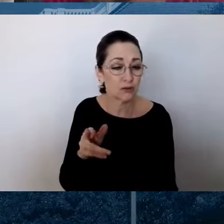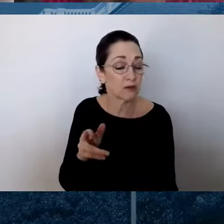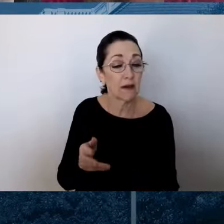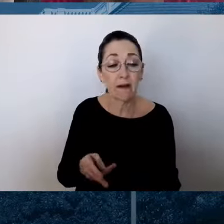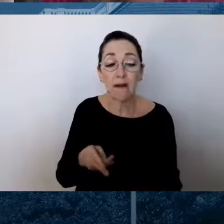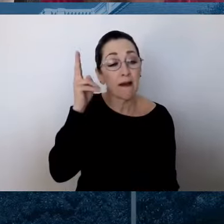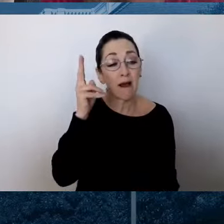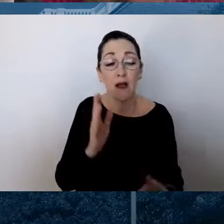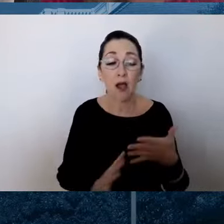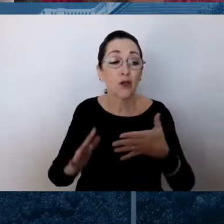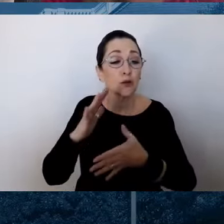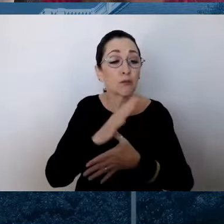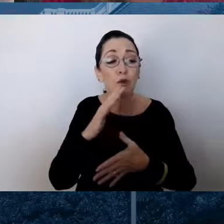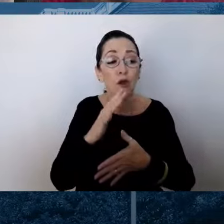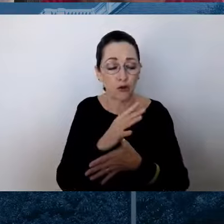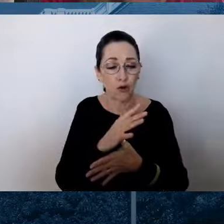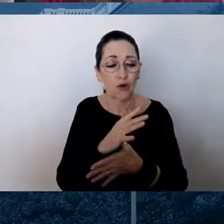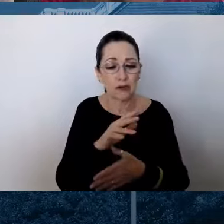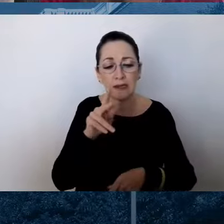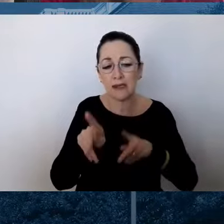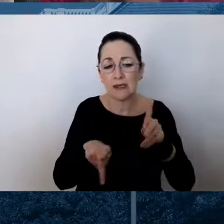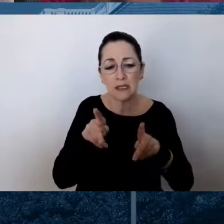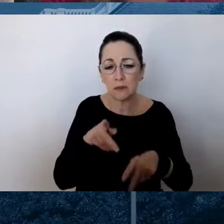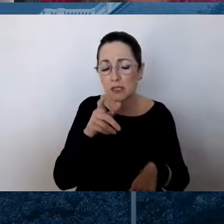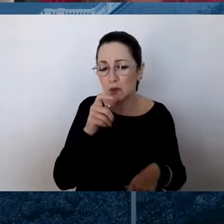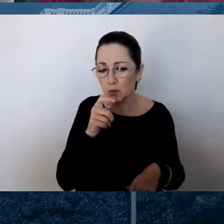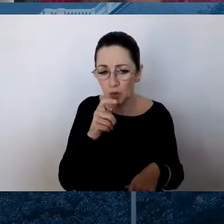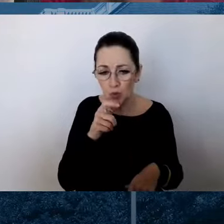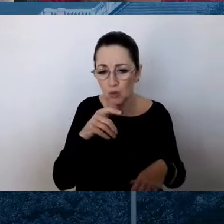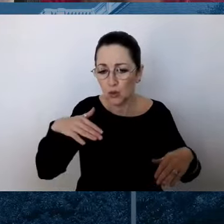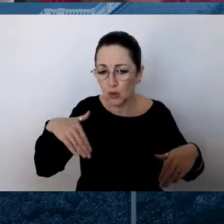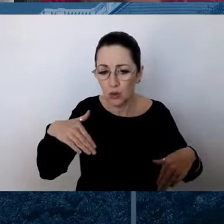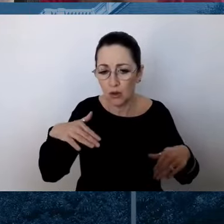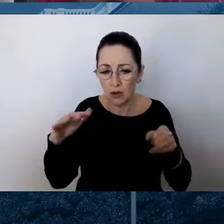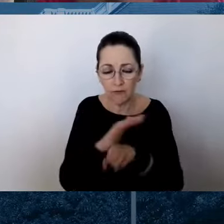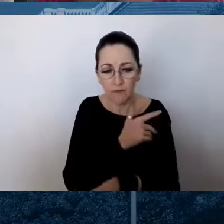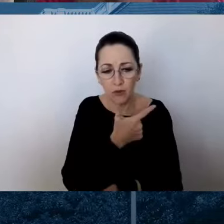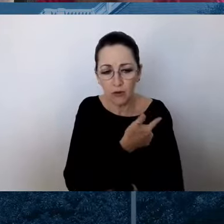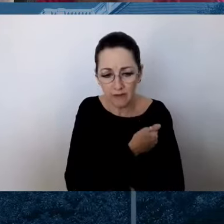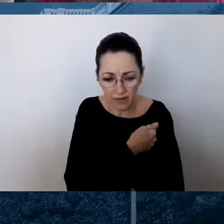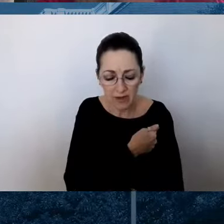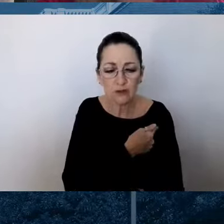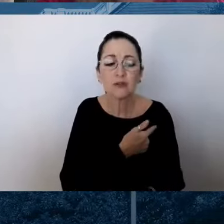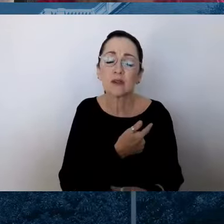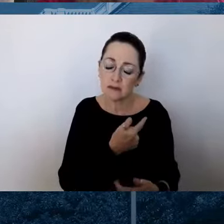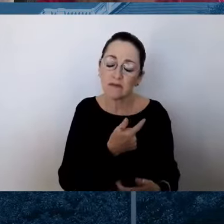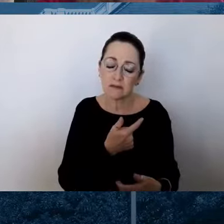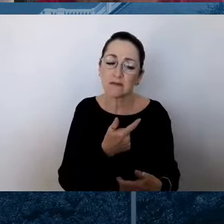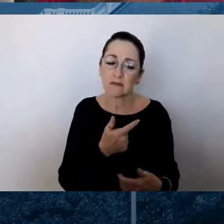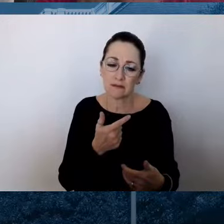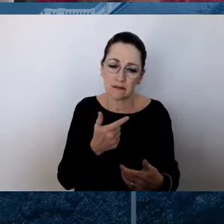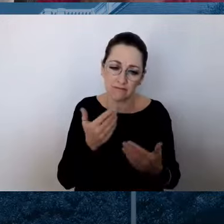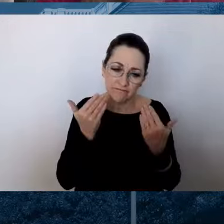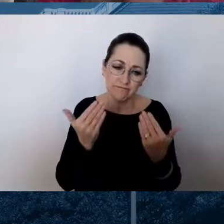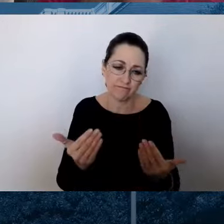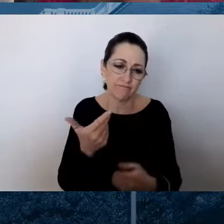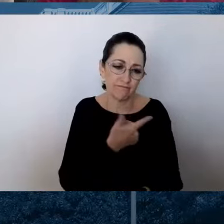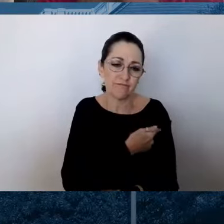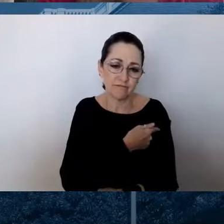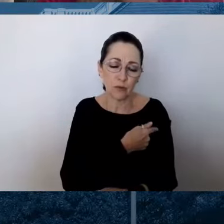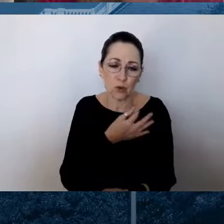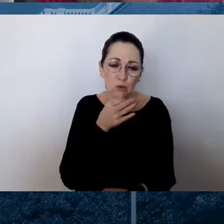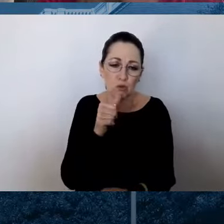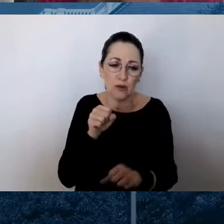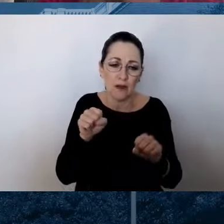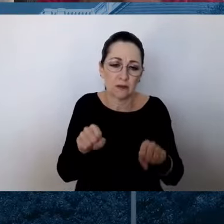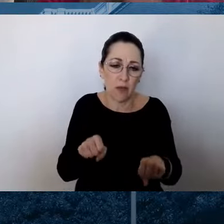get people who are unvaccinated or partially vaccinated protected with the vaccine as soon as possible. So let me shift a little